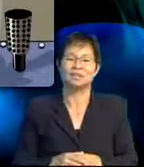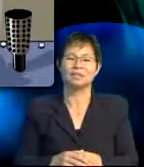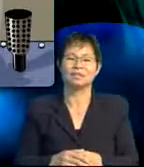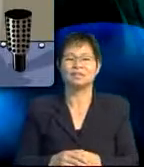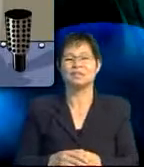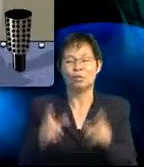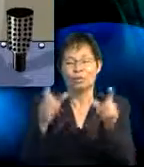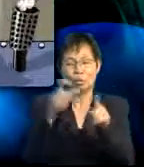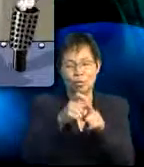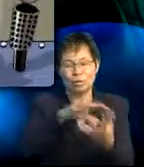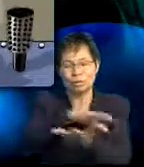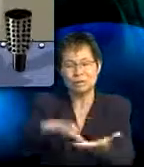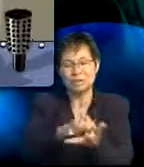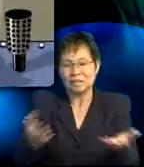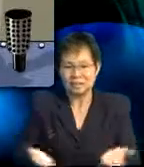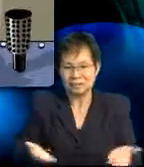mixture is here.